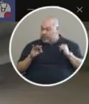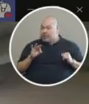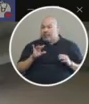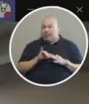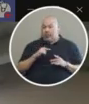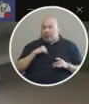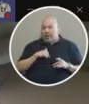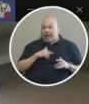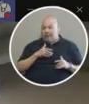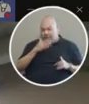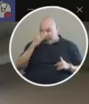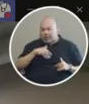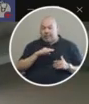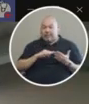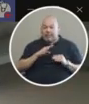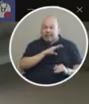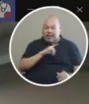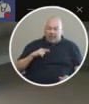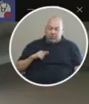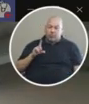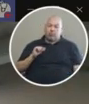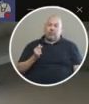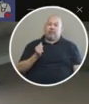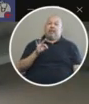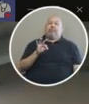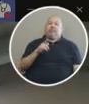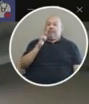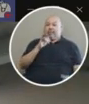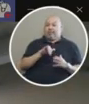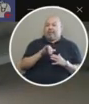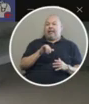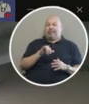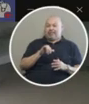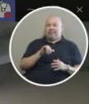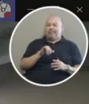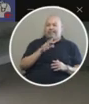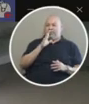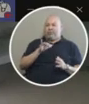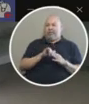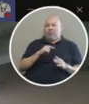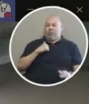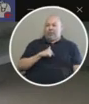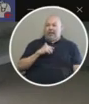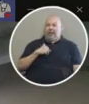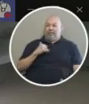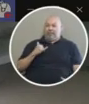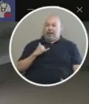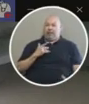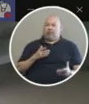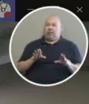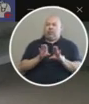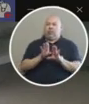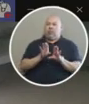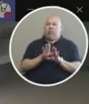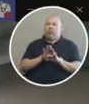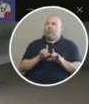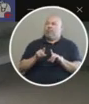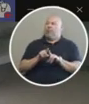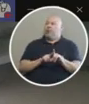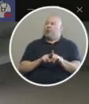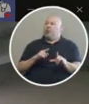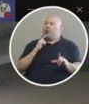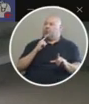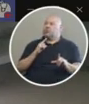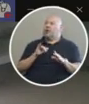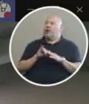that we put in front of council last July in 2019, because that's the directive that we got that we needed to close the loop on. But we also